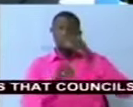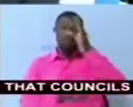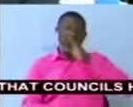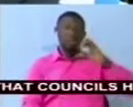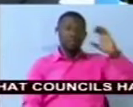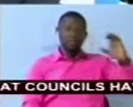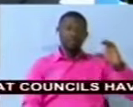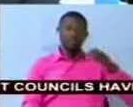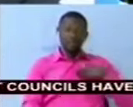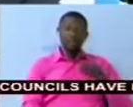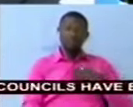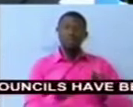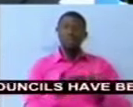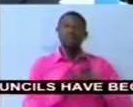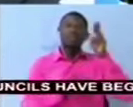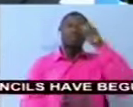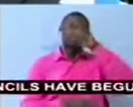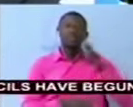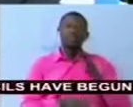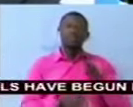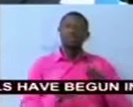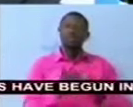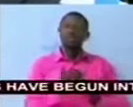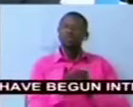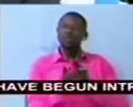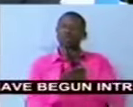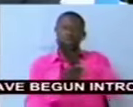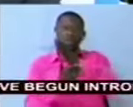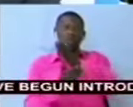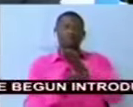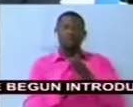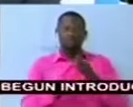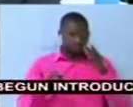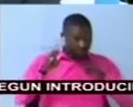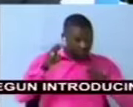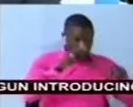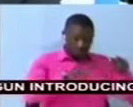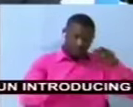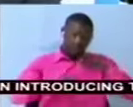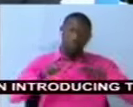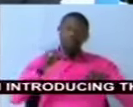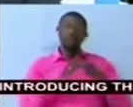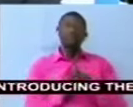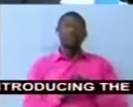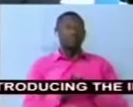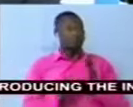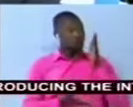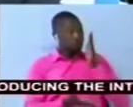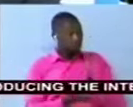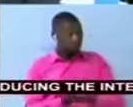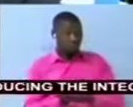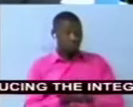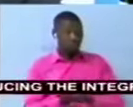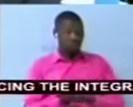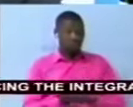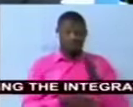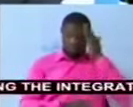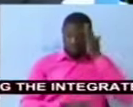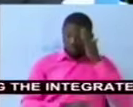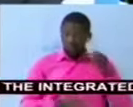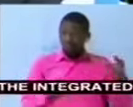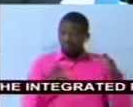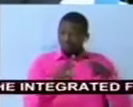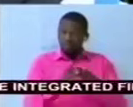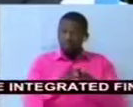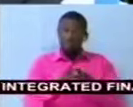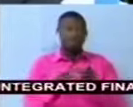national journey of discovery. The truth we discover together is not pretty and will